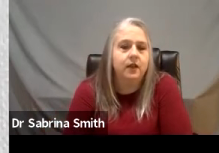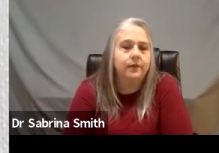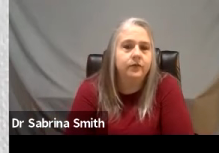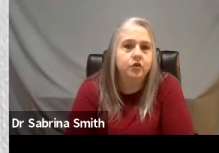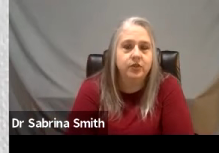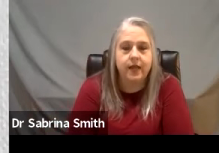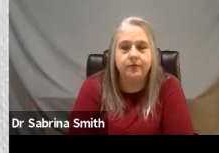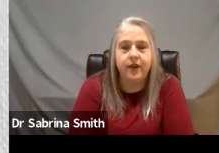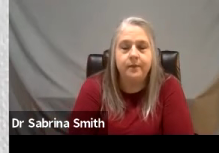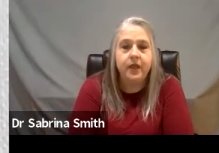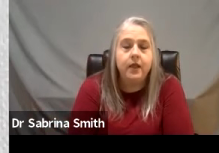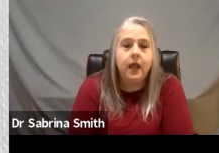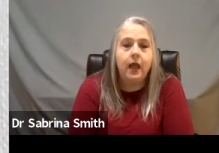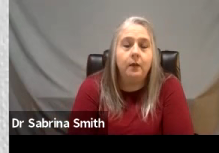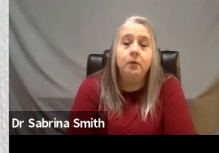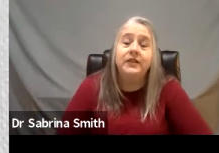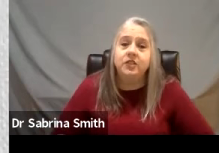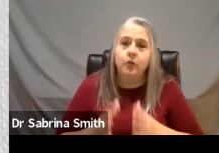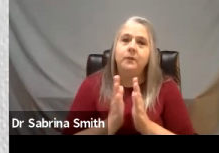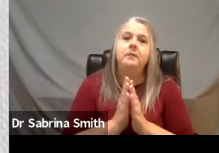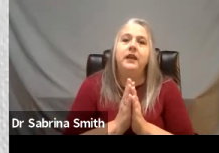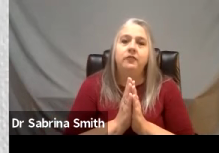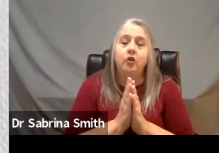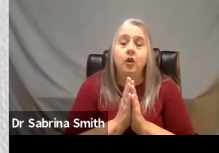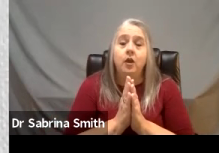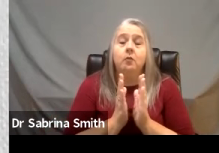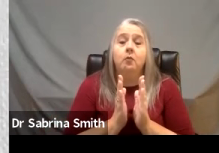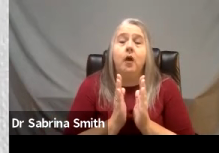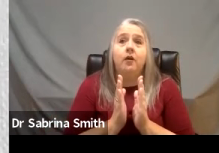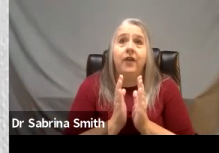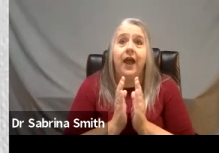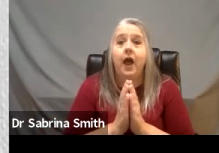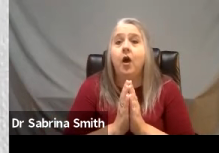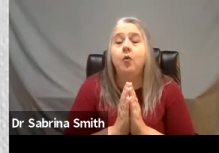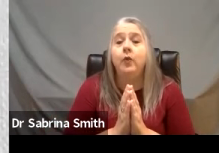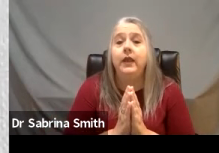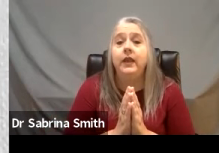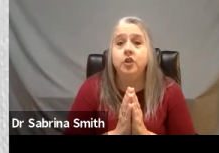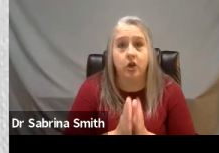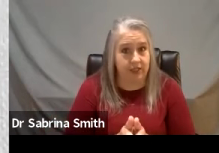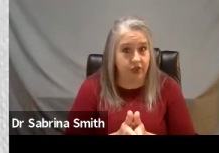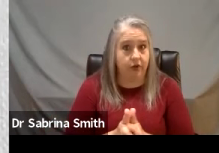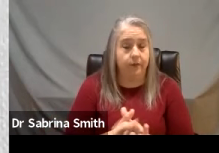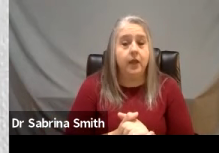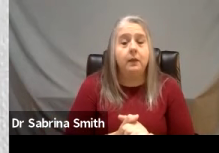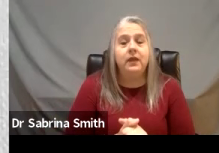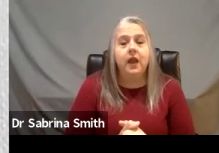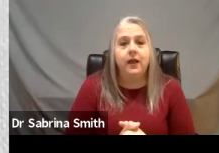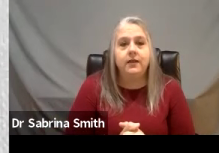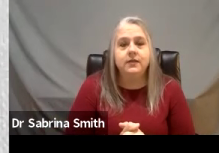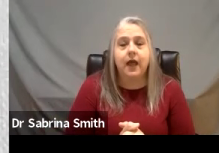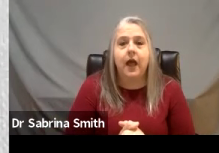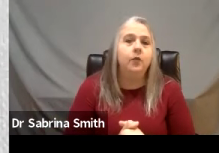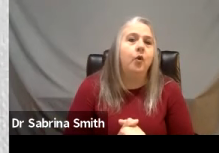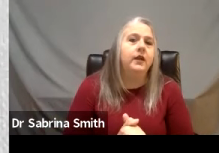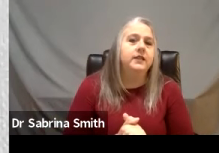it's short time frame. But we still want to be mindful of how we talk to each other,